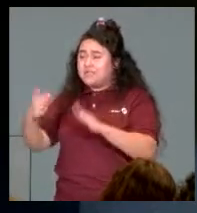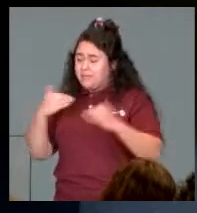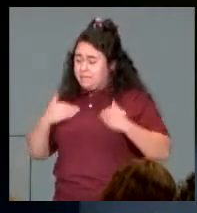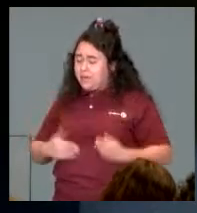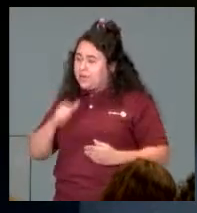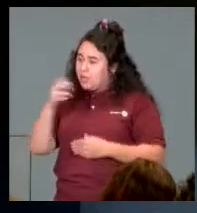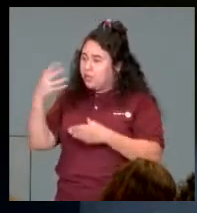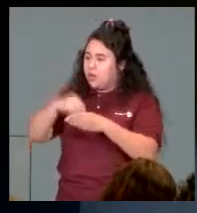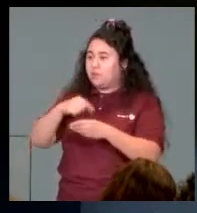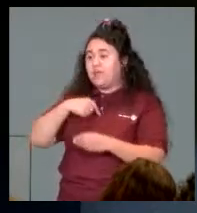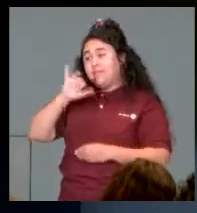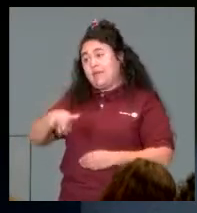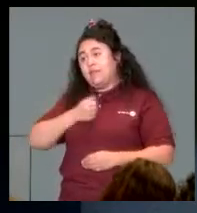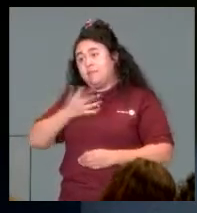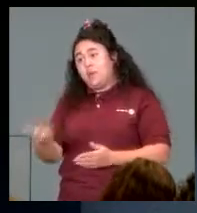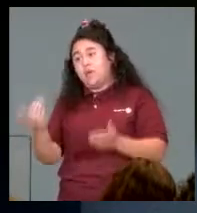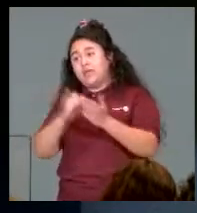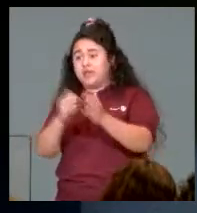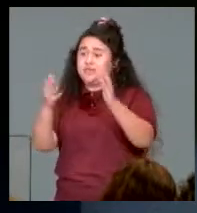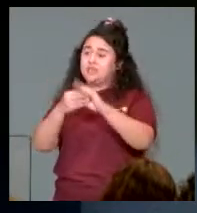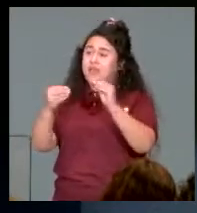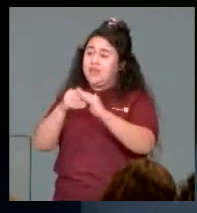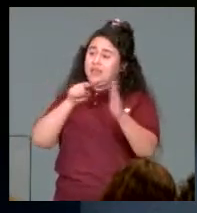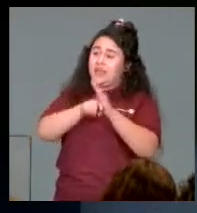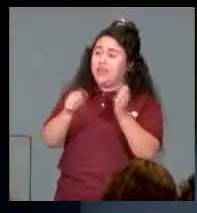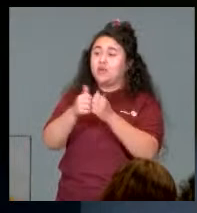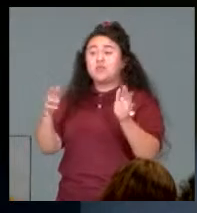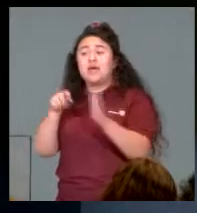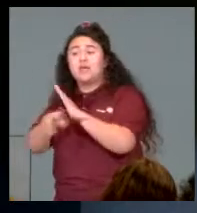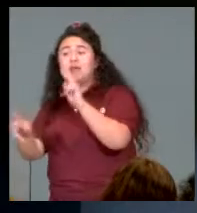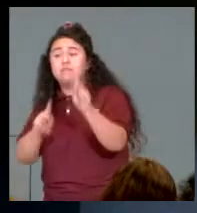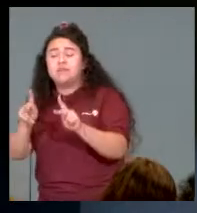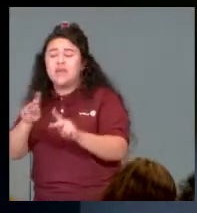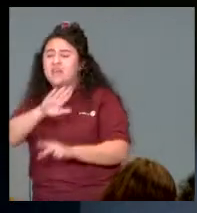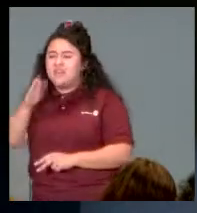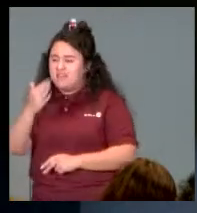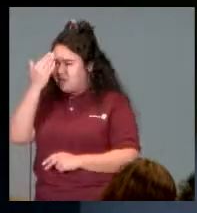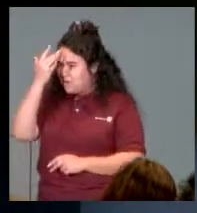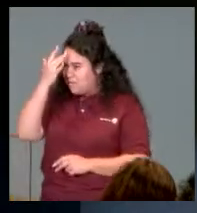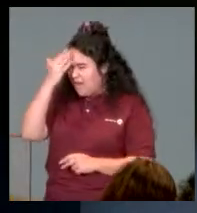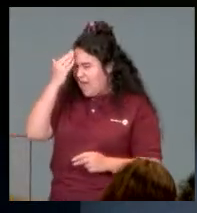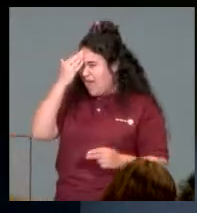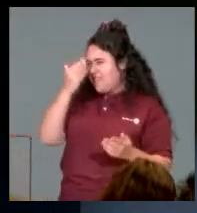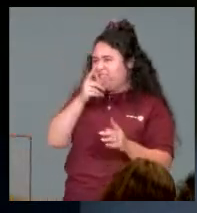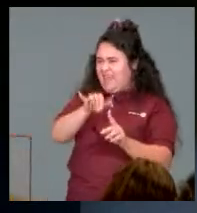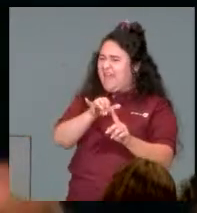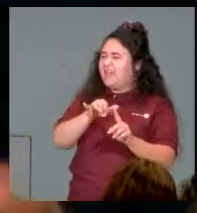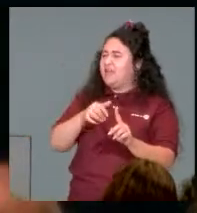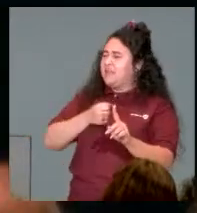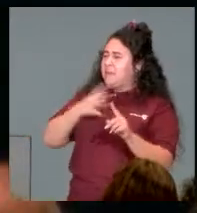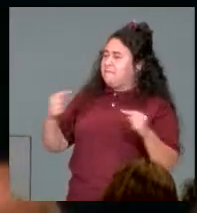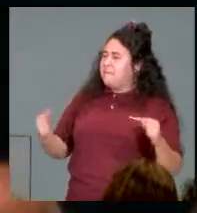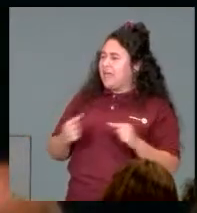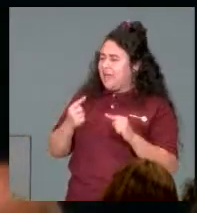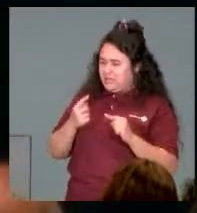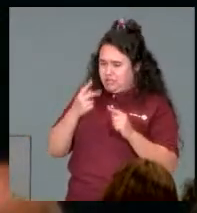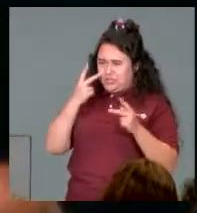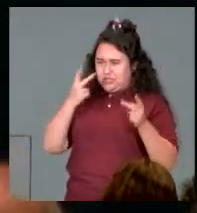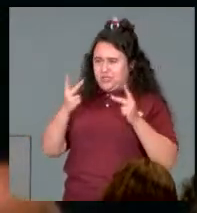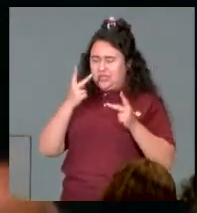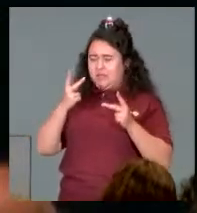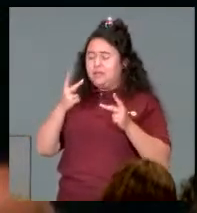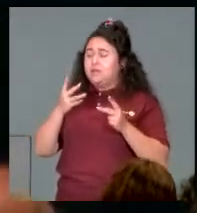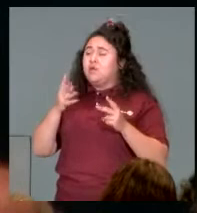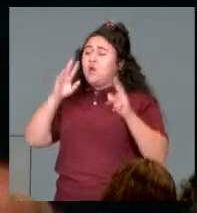There goes the poet, killing without killing. Never mind this little painting of your language. May I be a meaningful